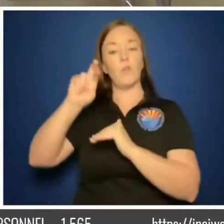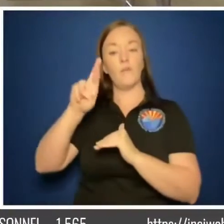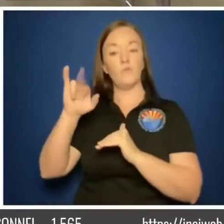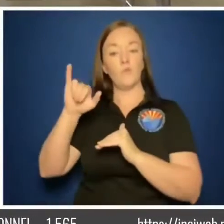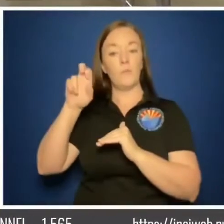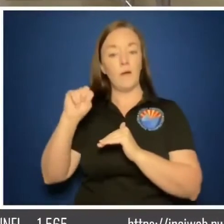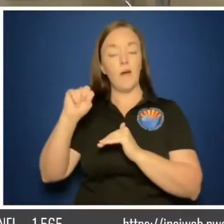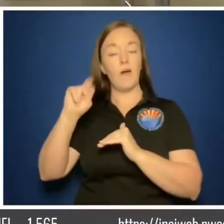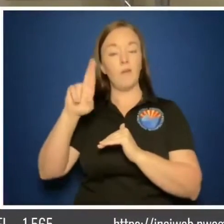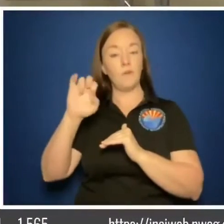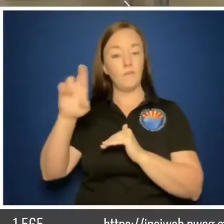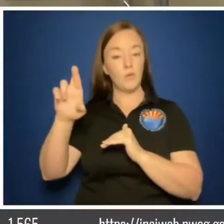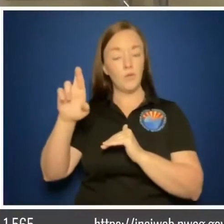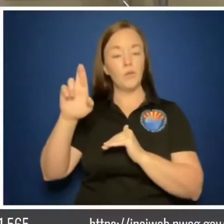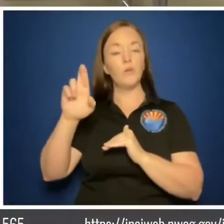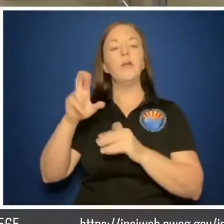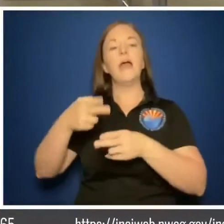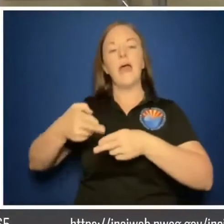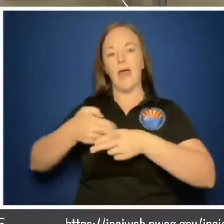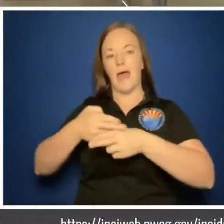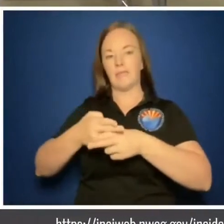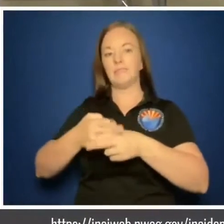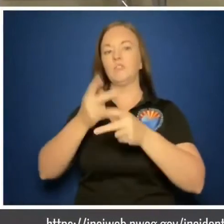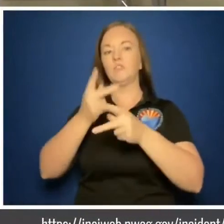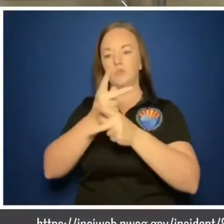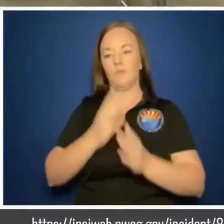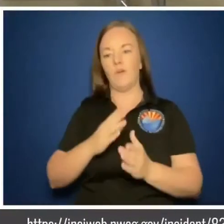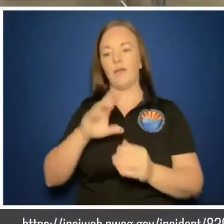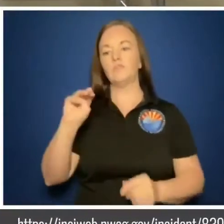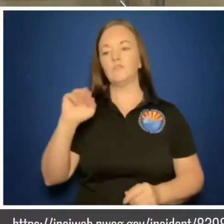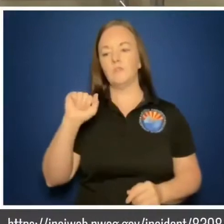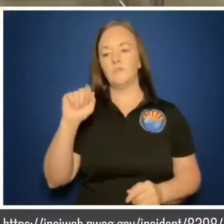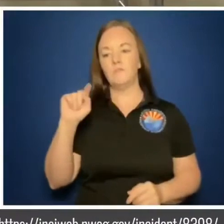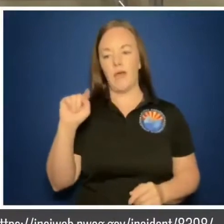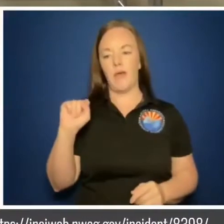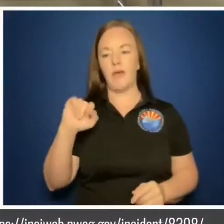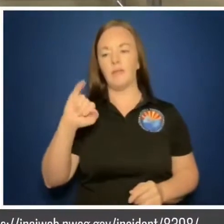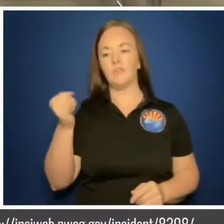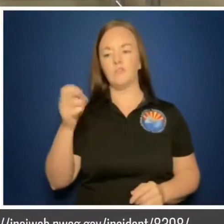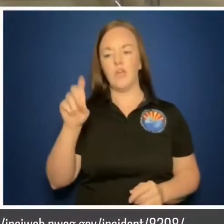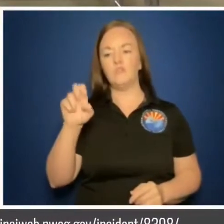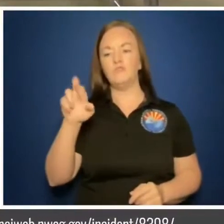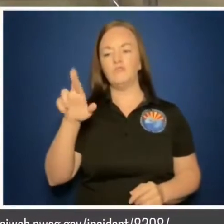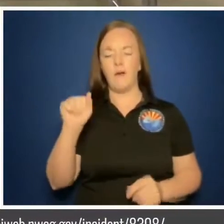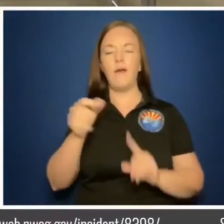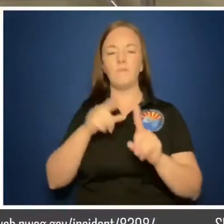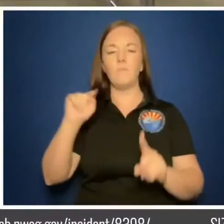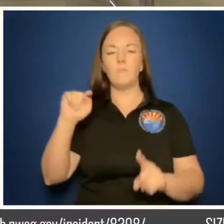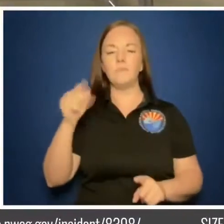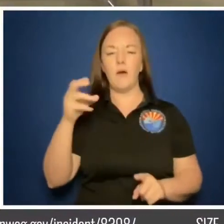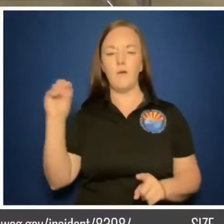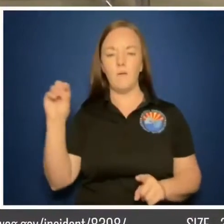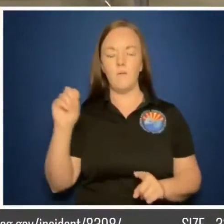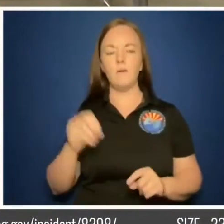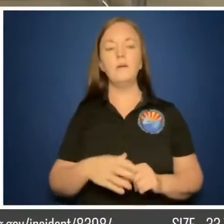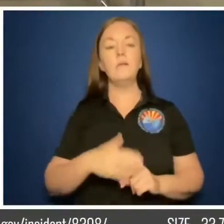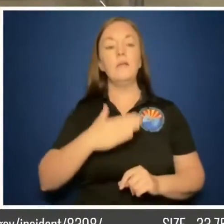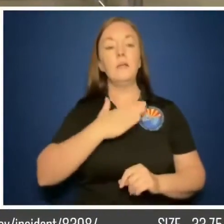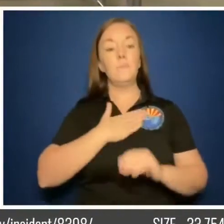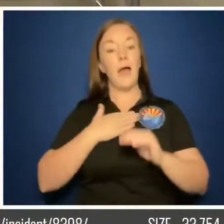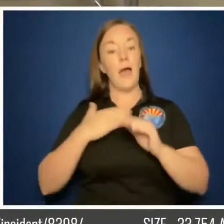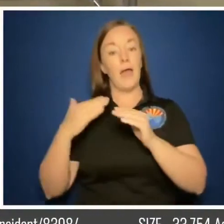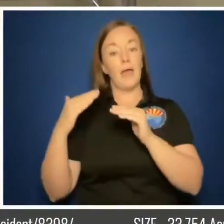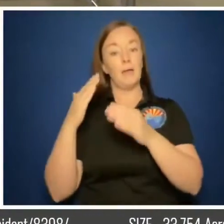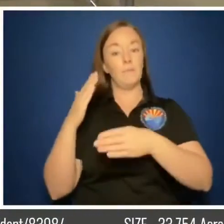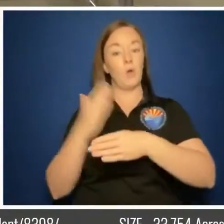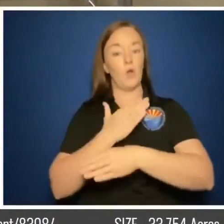Forest Supervisor Matt Jedra on the Tahoe National Forest. Immediately to my left is my partner on the south side